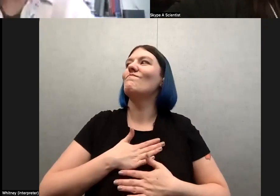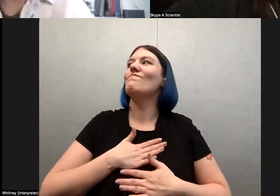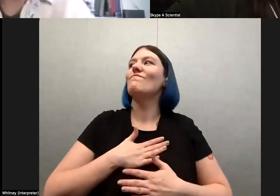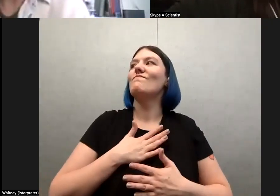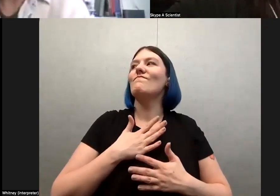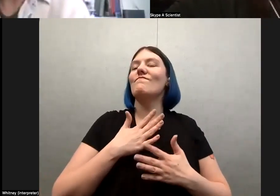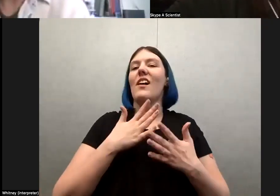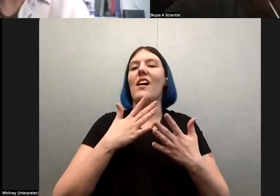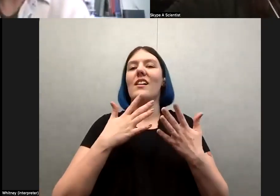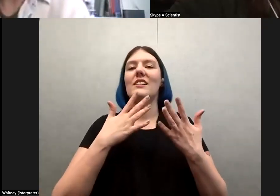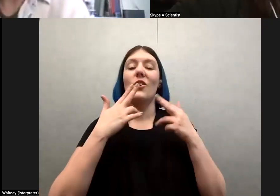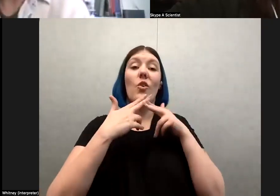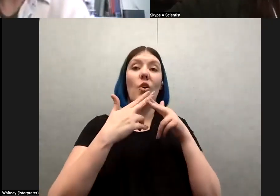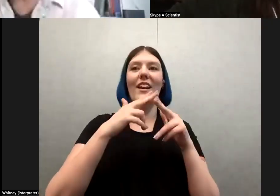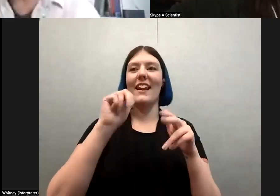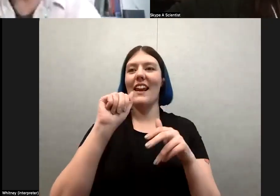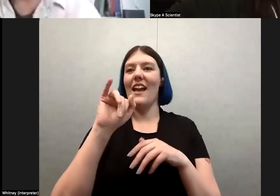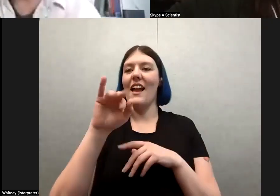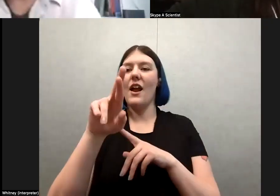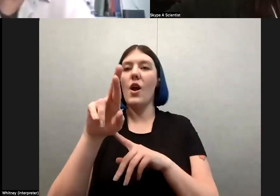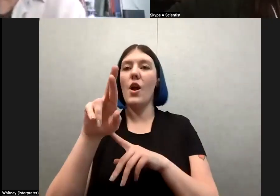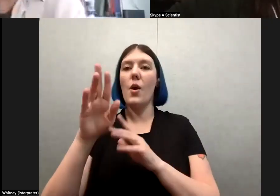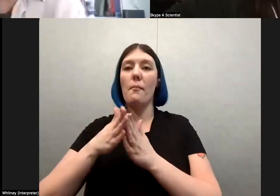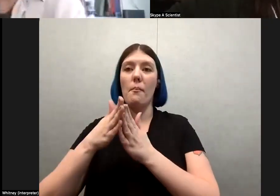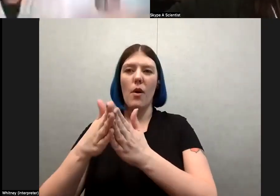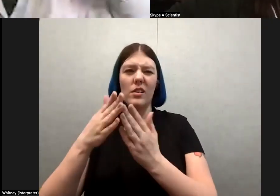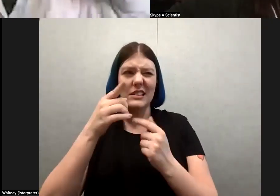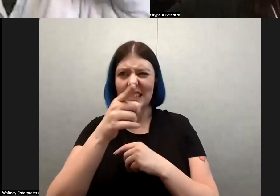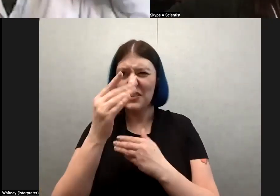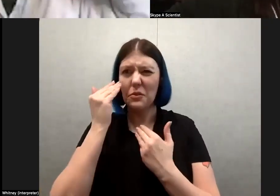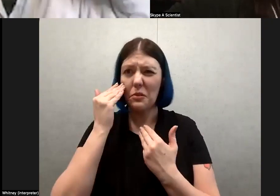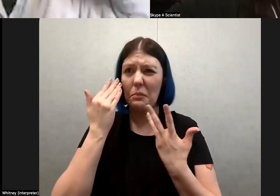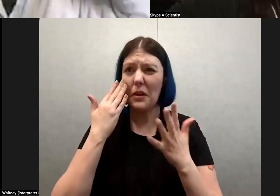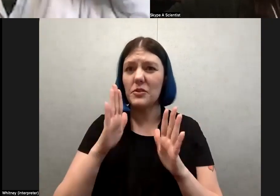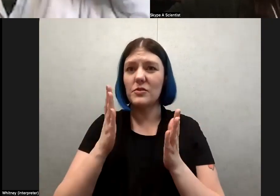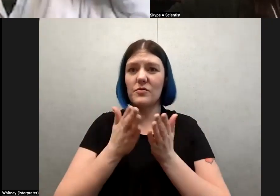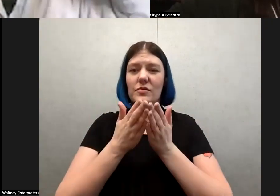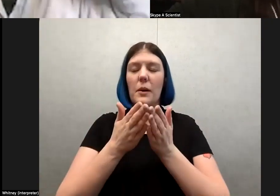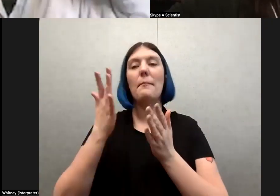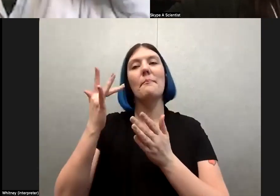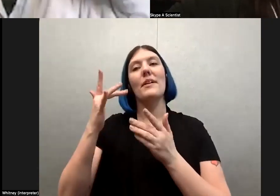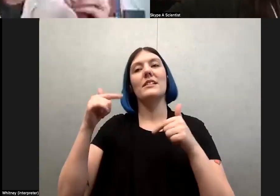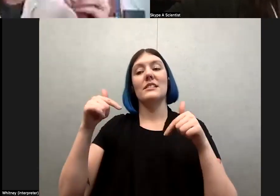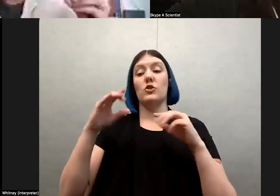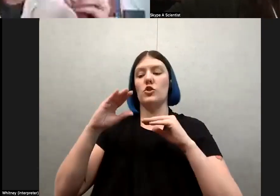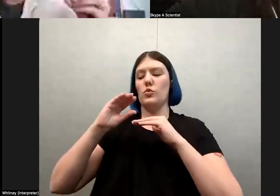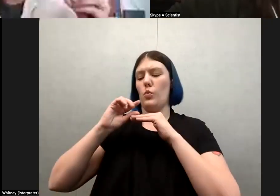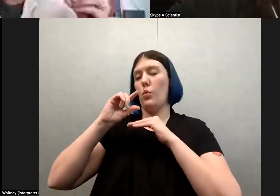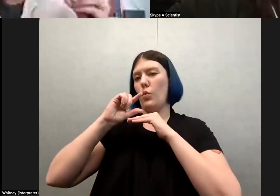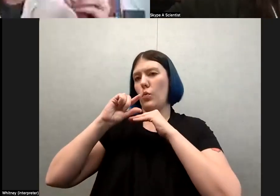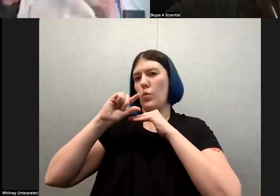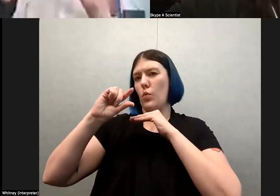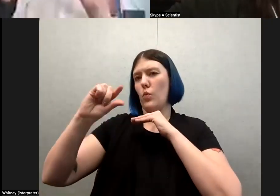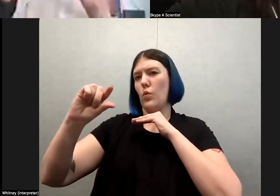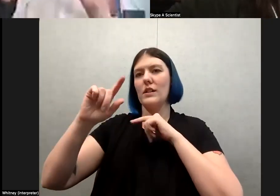an airboat, which is, and I don't know if folks know what those are, but they're kind of like, because the Everglades are so shallow, you can't put